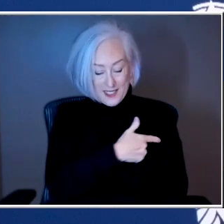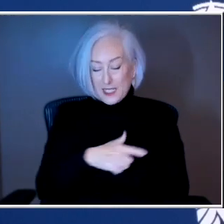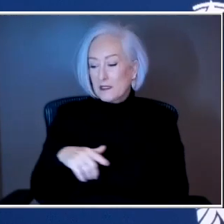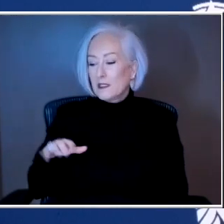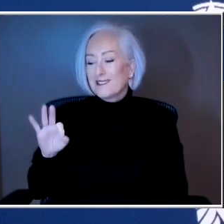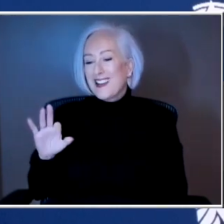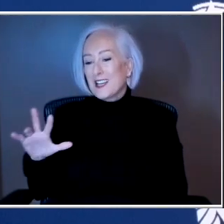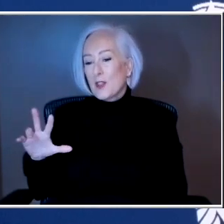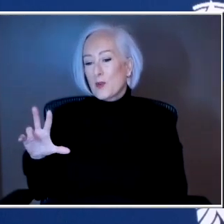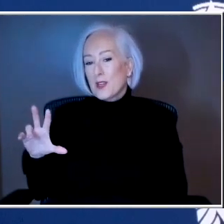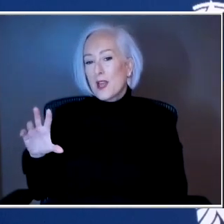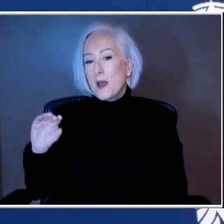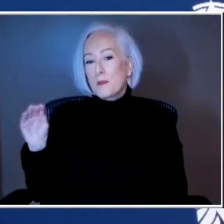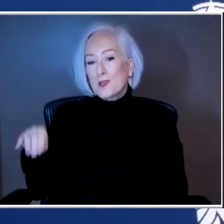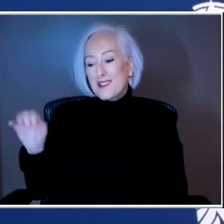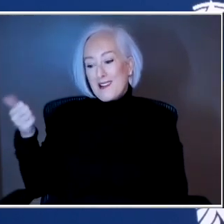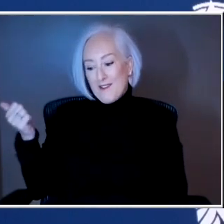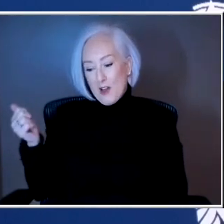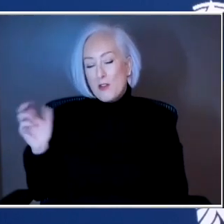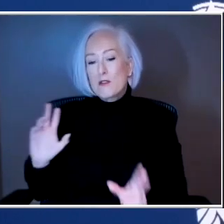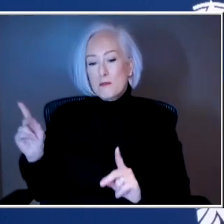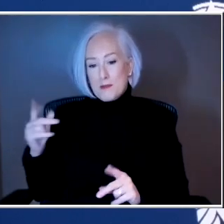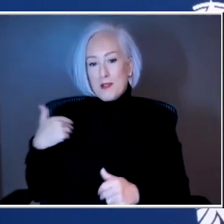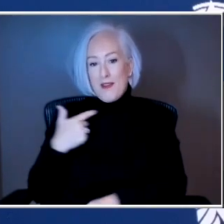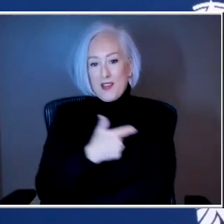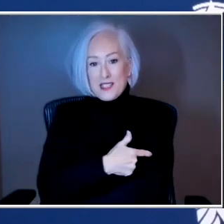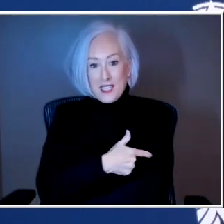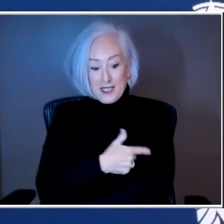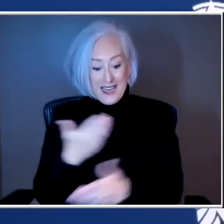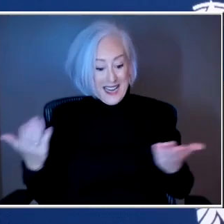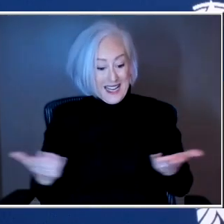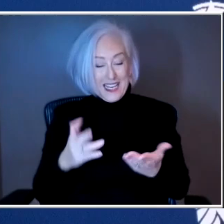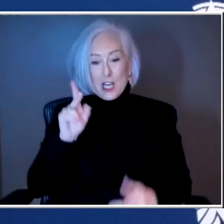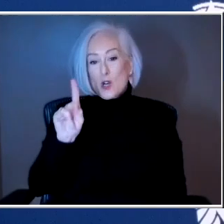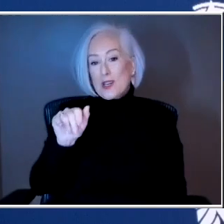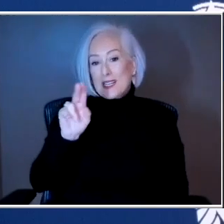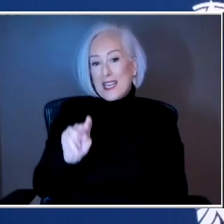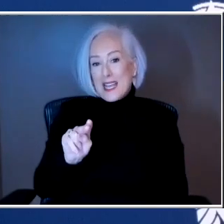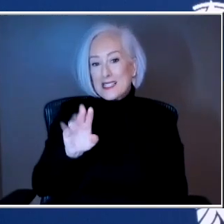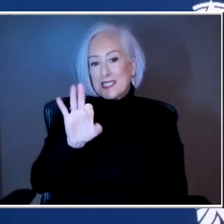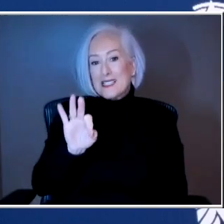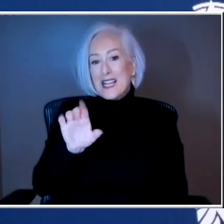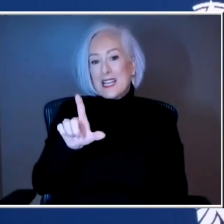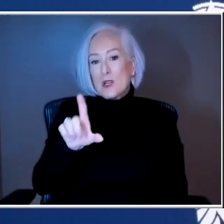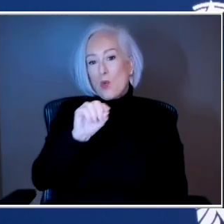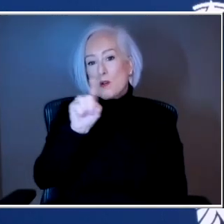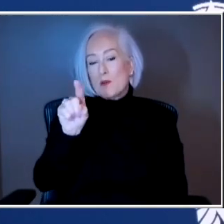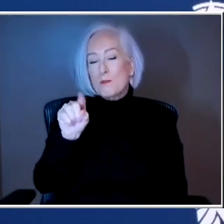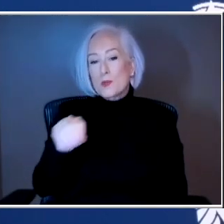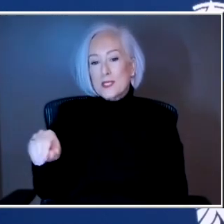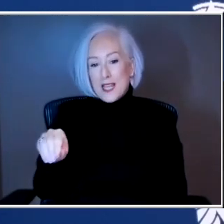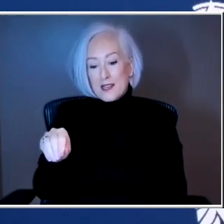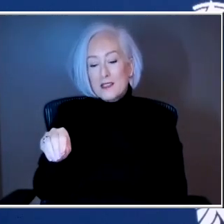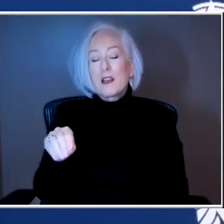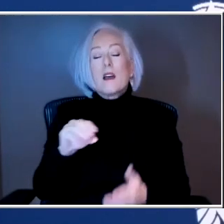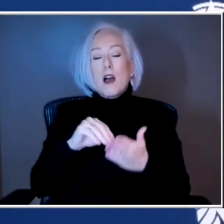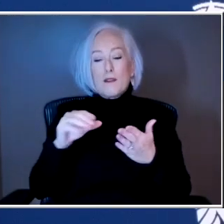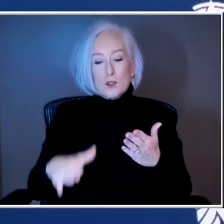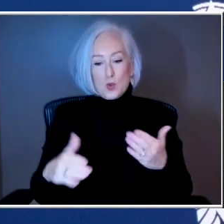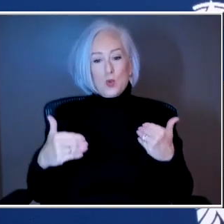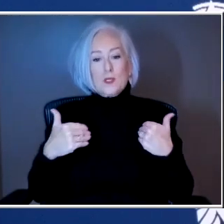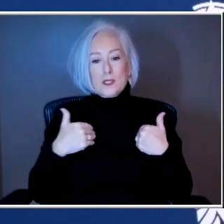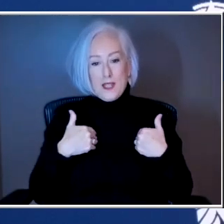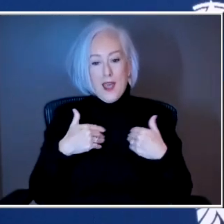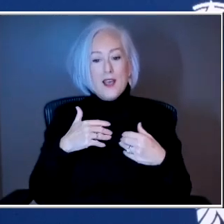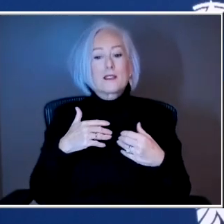2021-2022 school year, we had about 91% of vaccine coverage. So again, it is a bad disease. It can